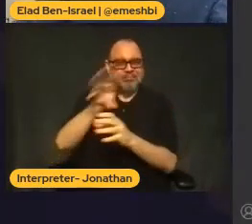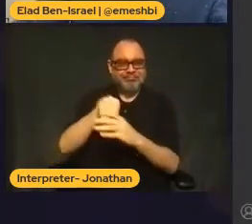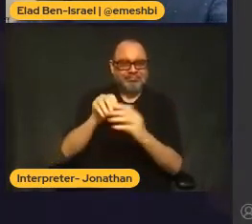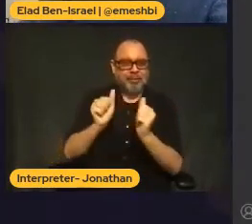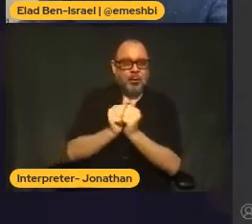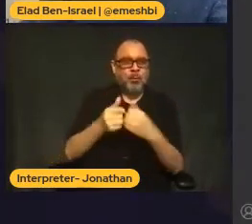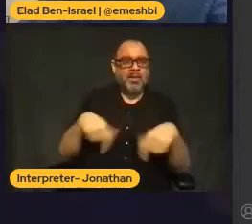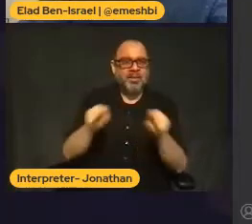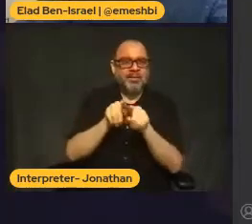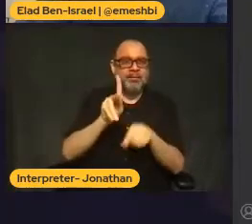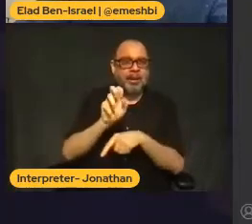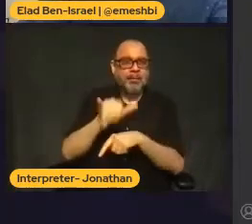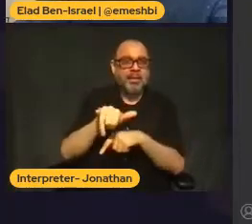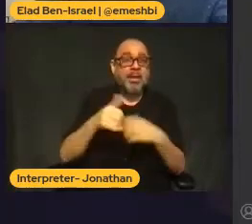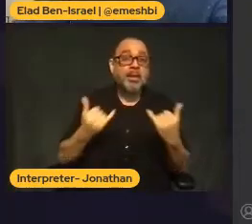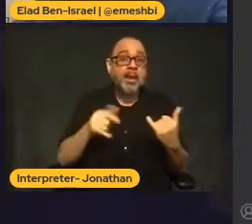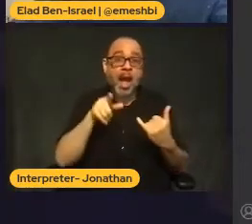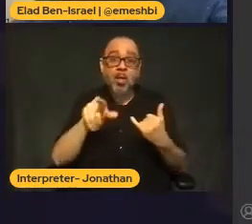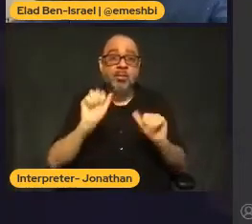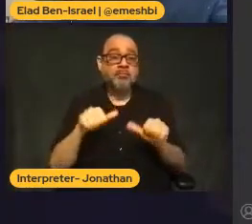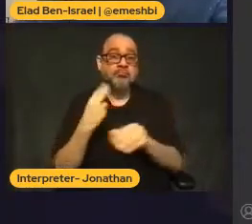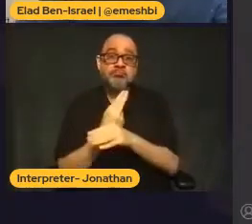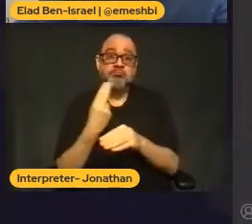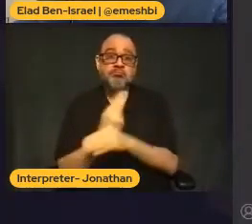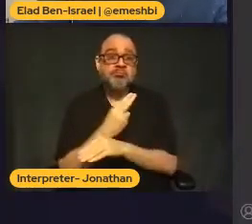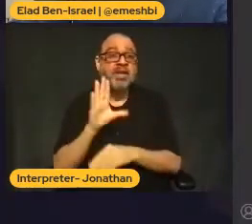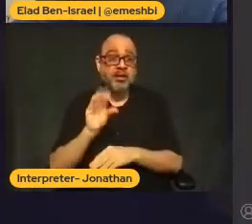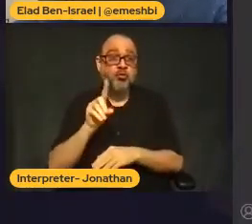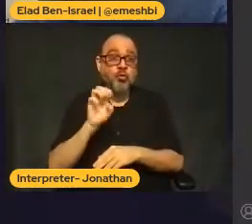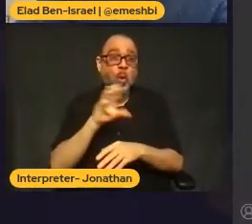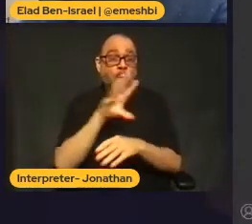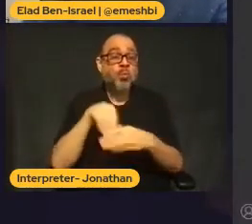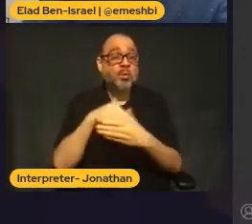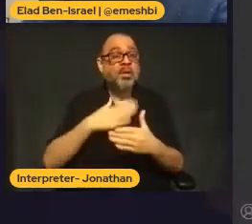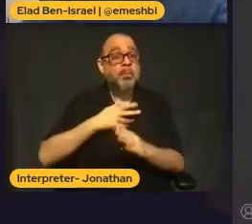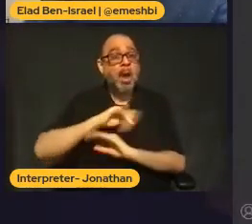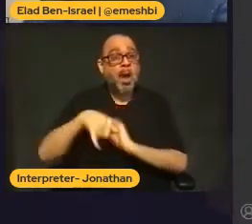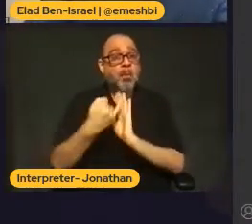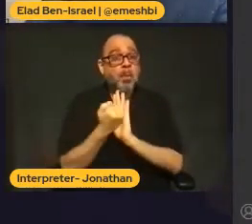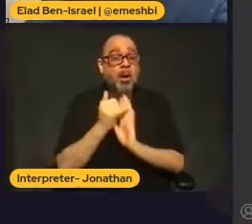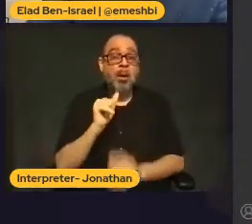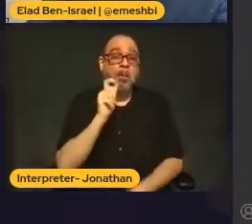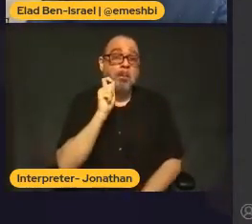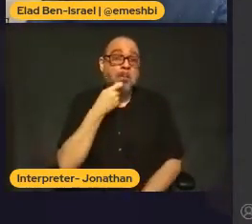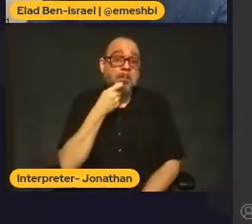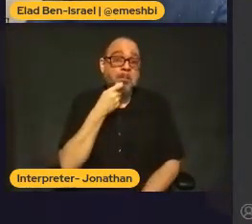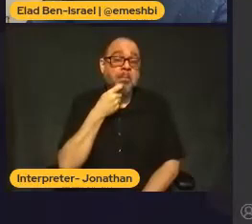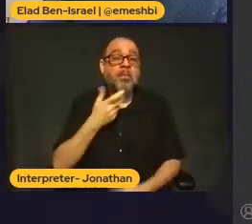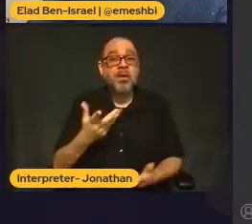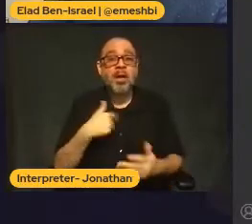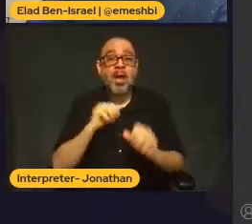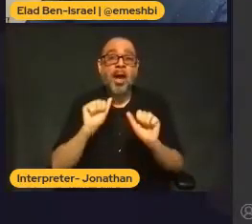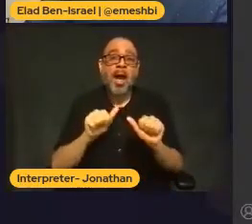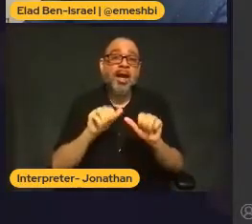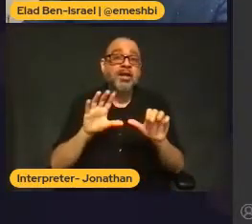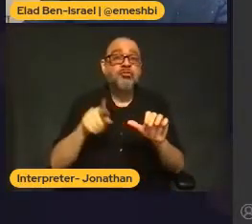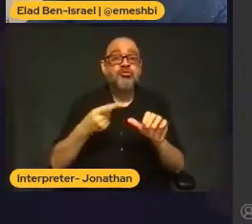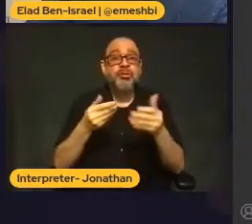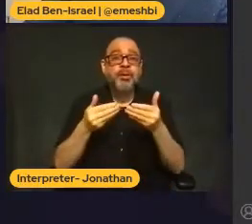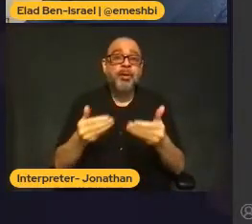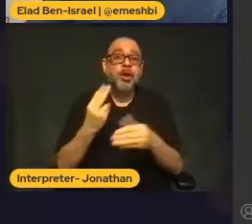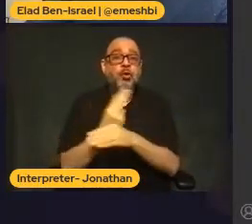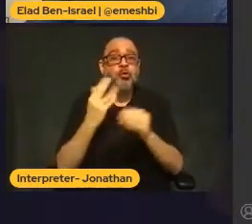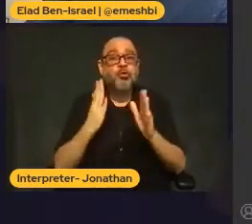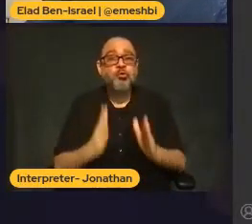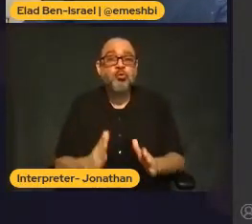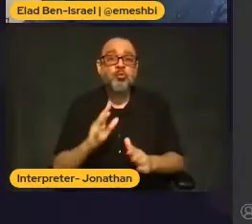use this thing, right? It's code in my project, which is pretty nice. I can just do user table here,